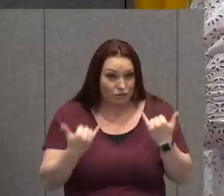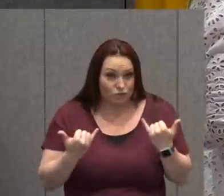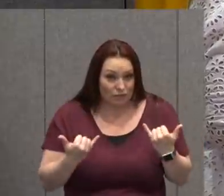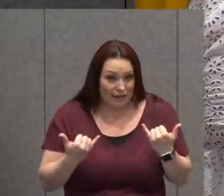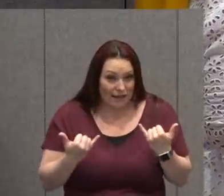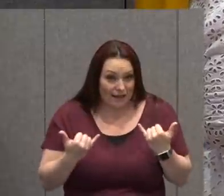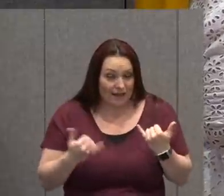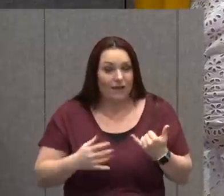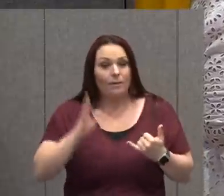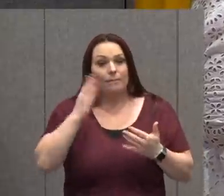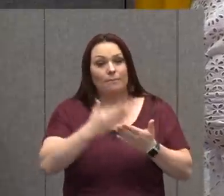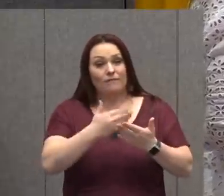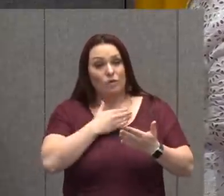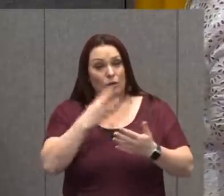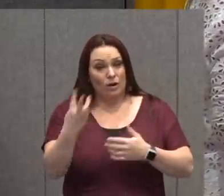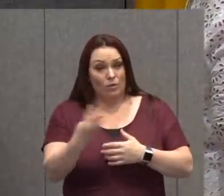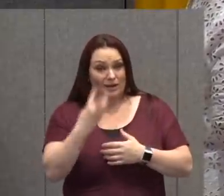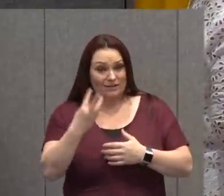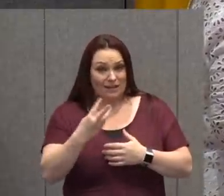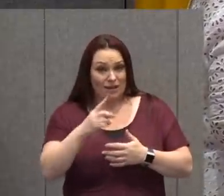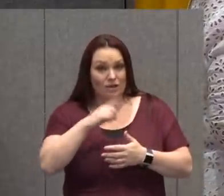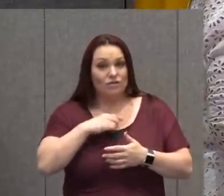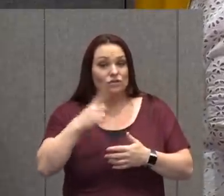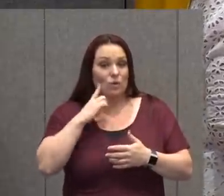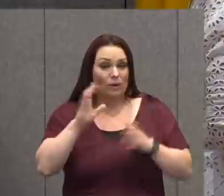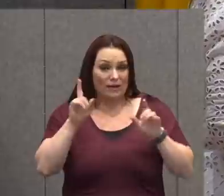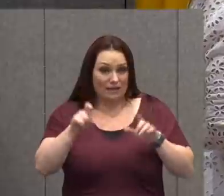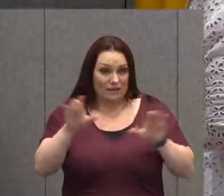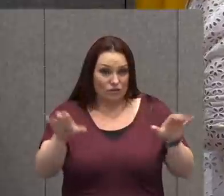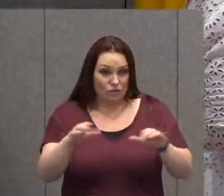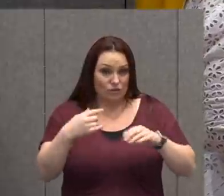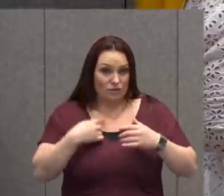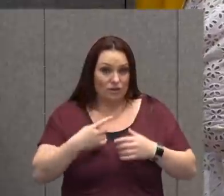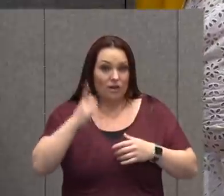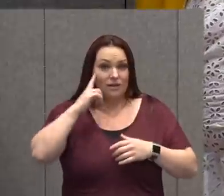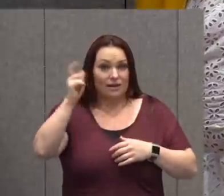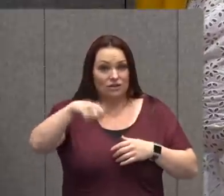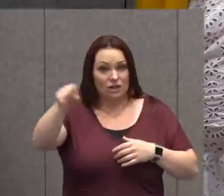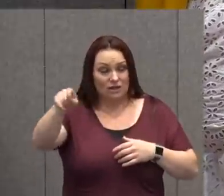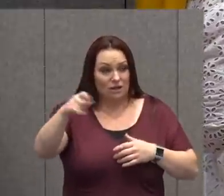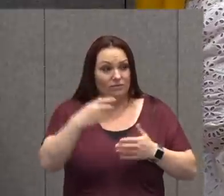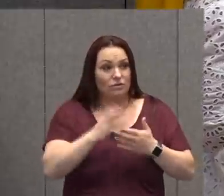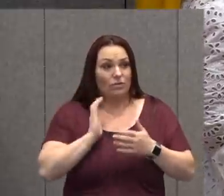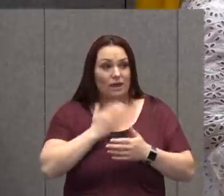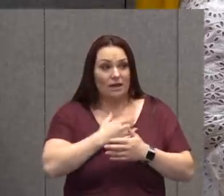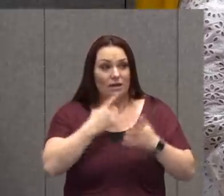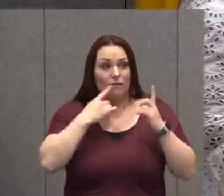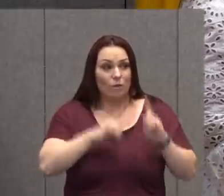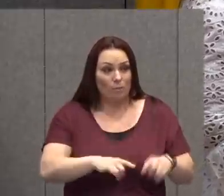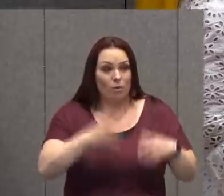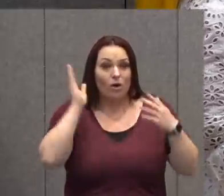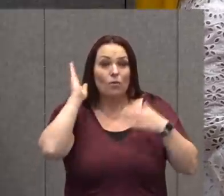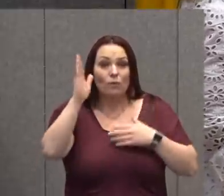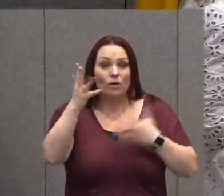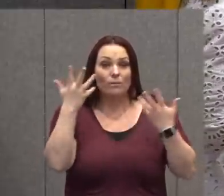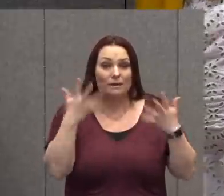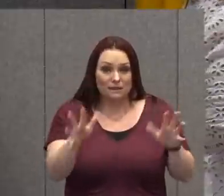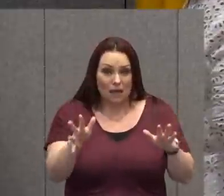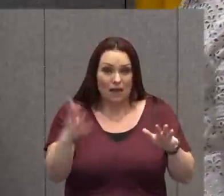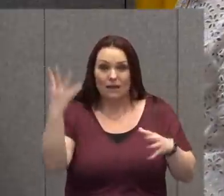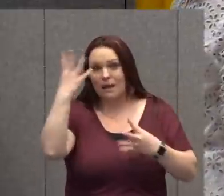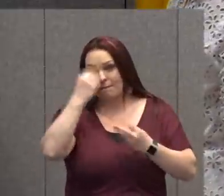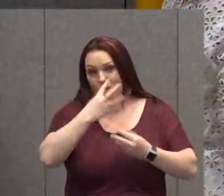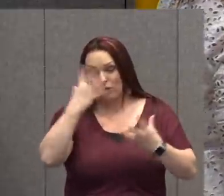today before Wednesday. So these are the things we need to get accomplished and get checked off so that our report will be done and